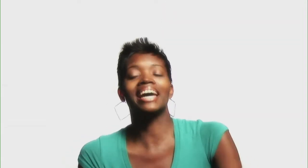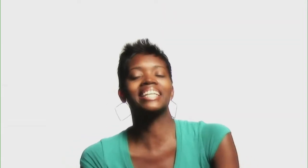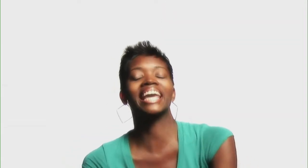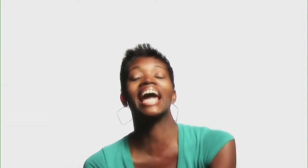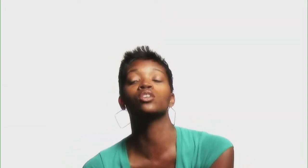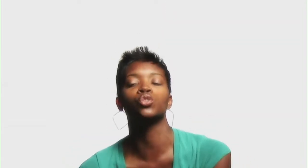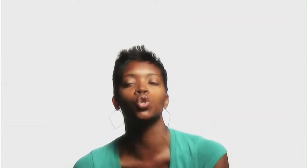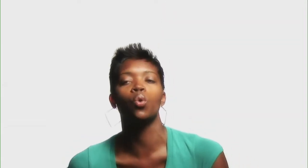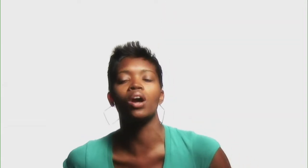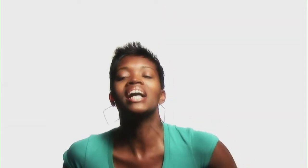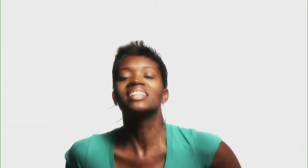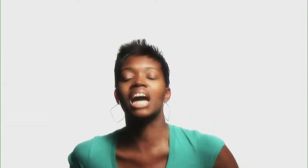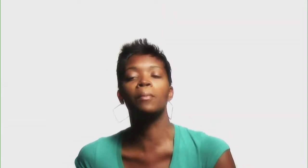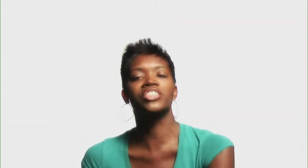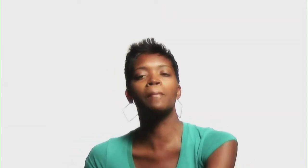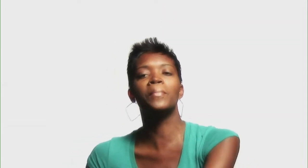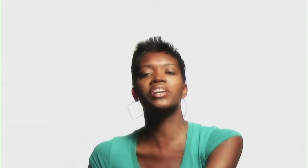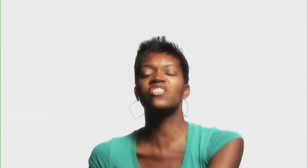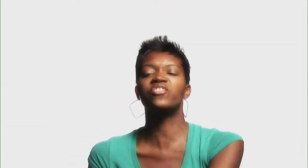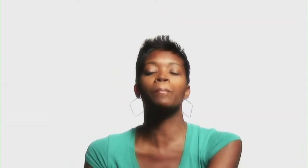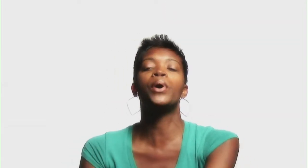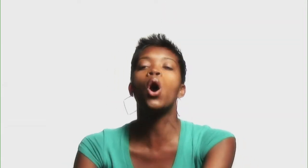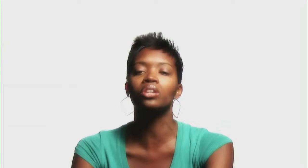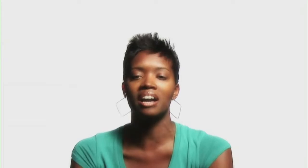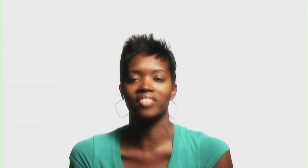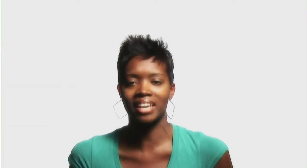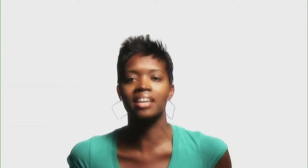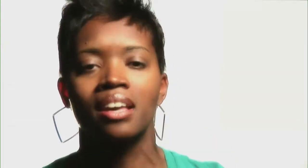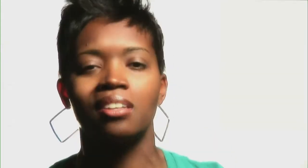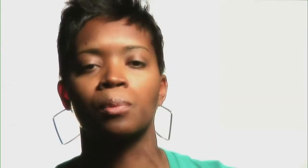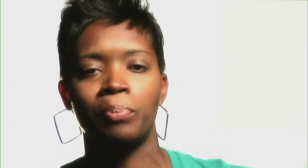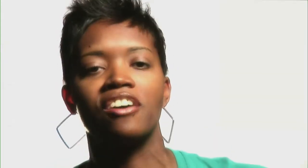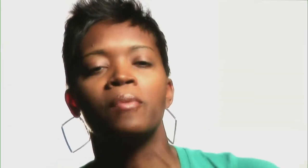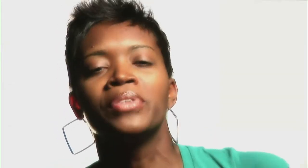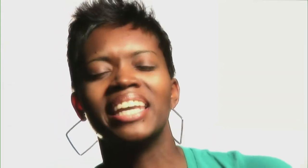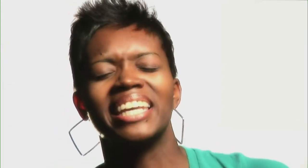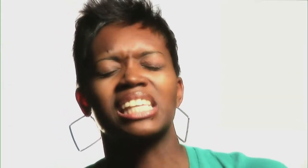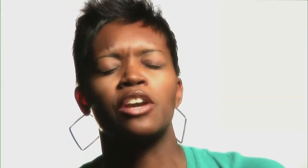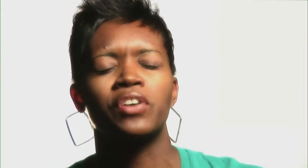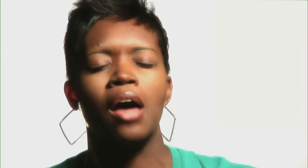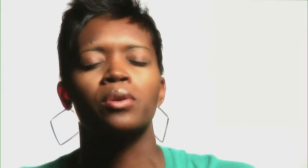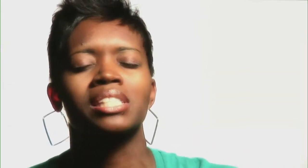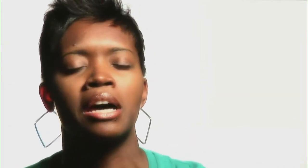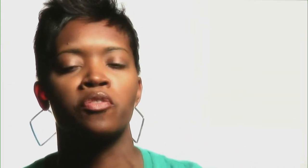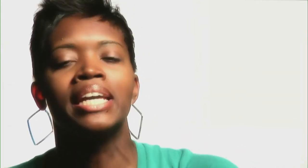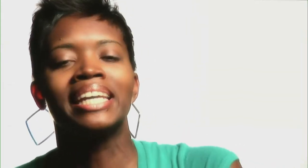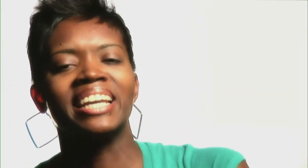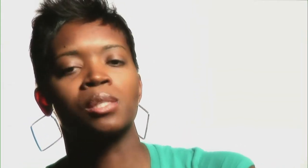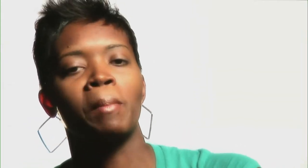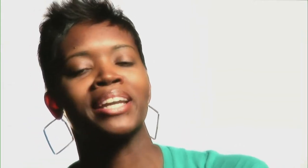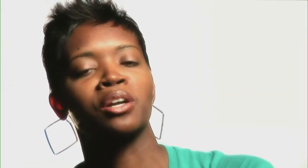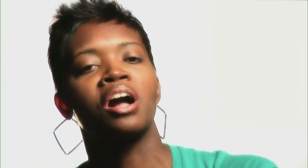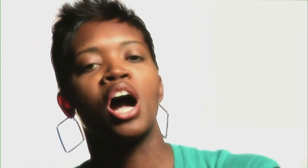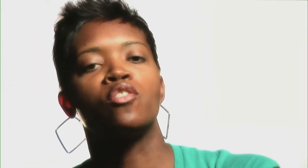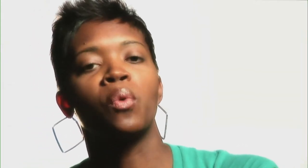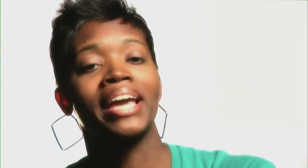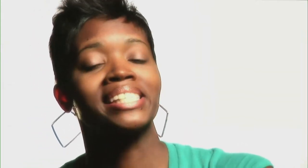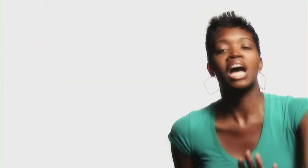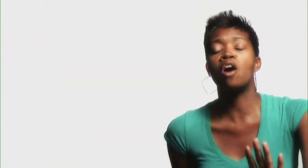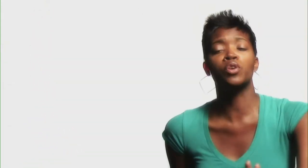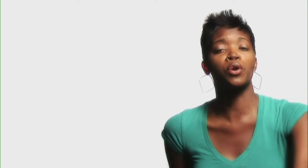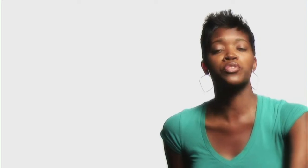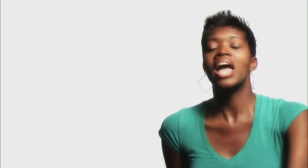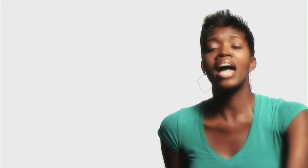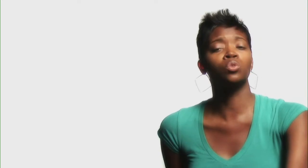can light a candle to or come within a million foot pole of. He is above. He is a father's love. He is maker of